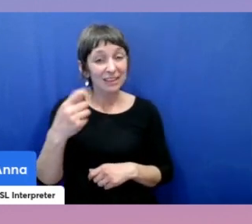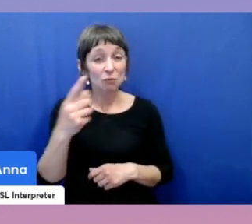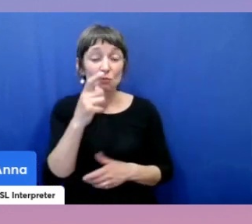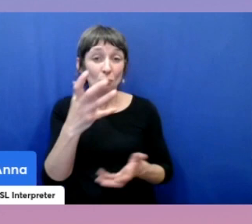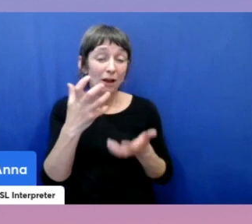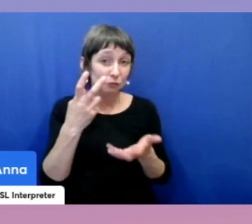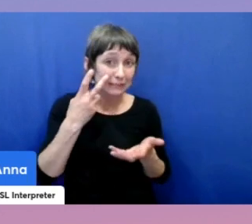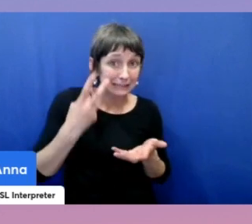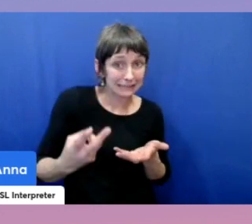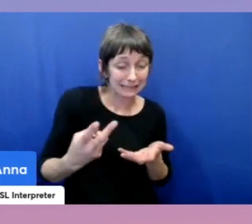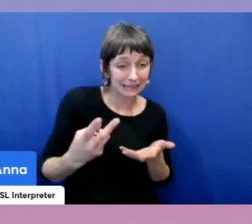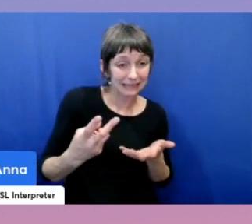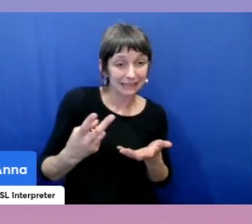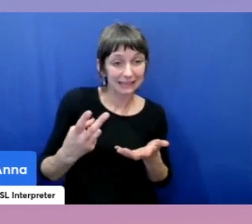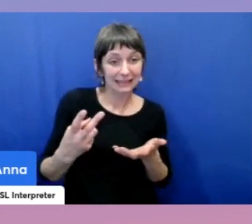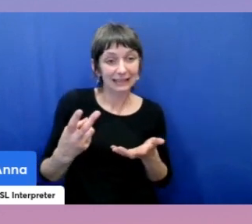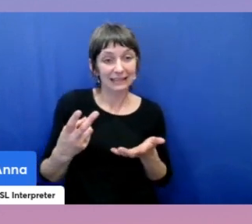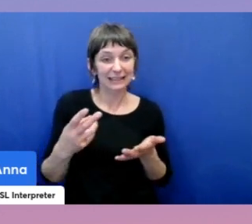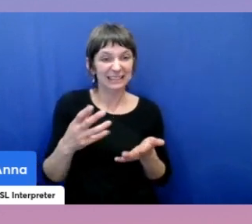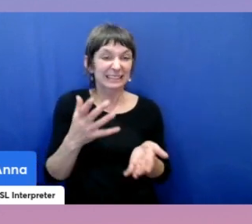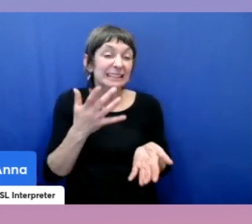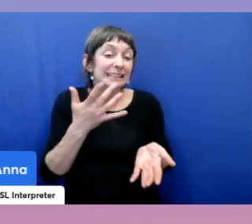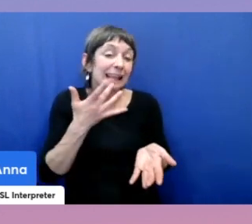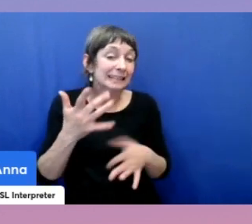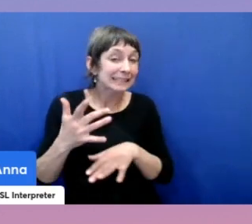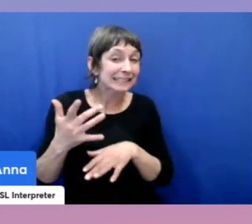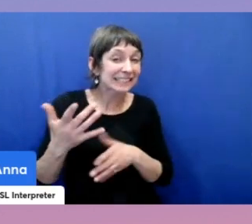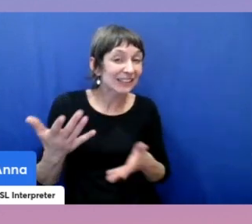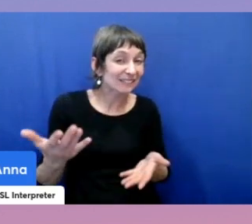want to see the slightly taste of the GB, you can come here.